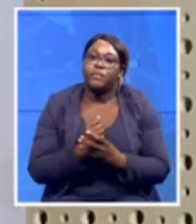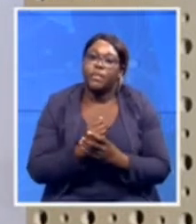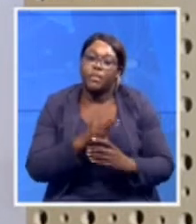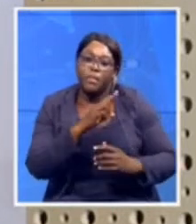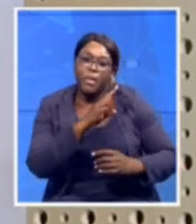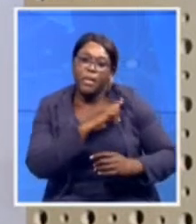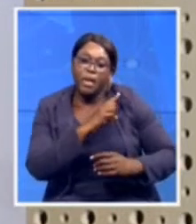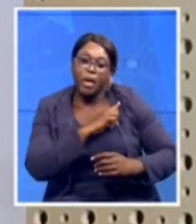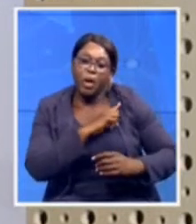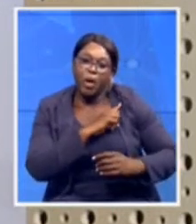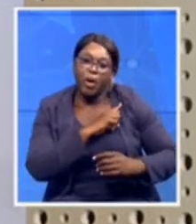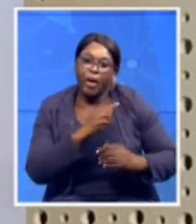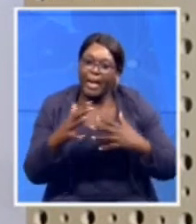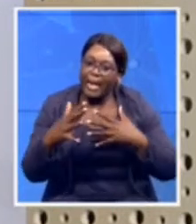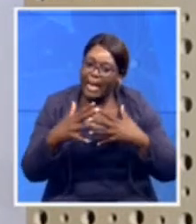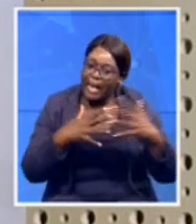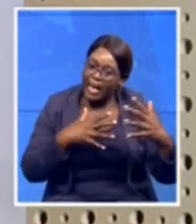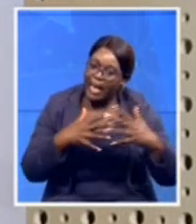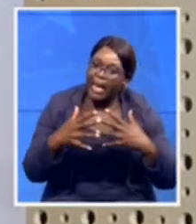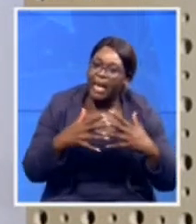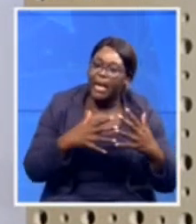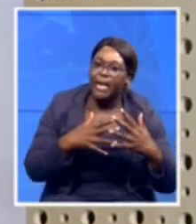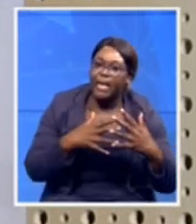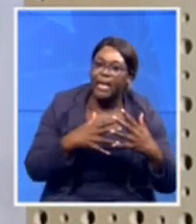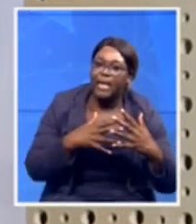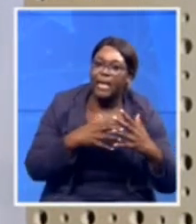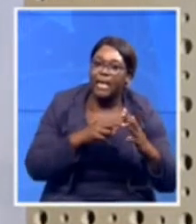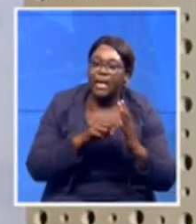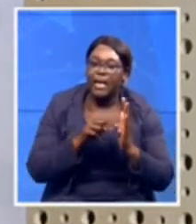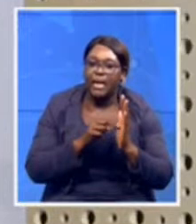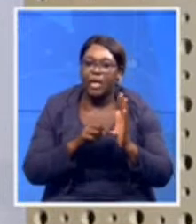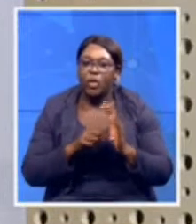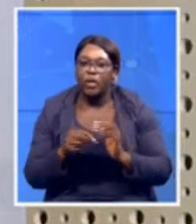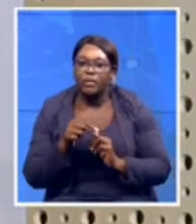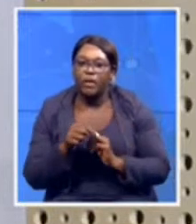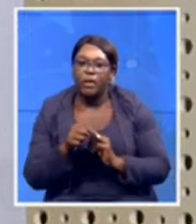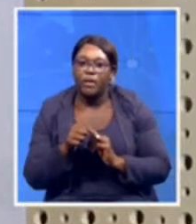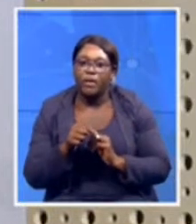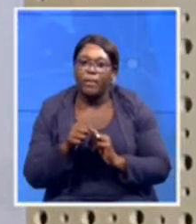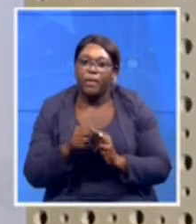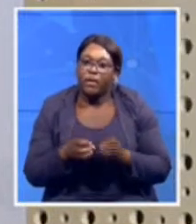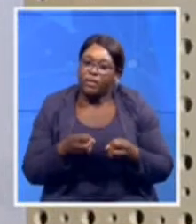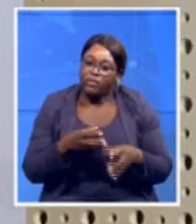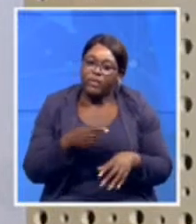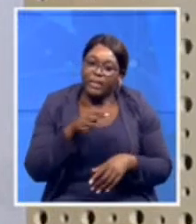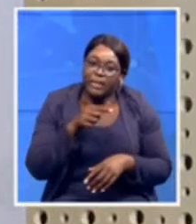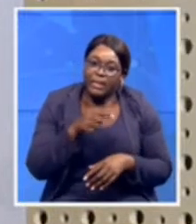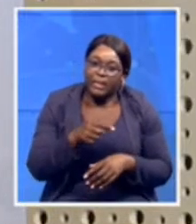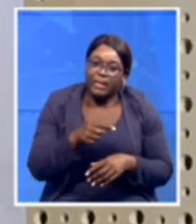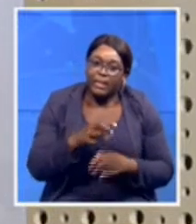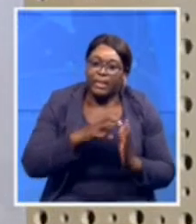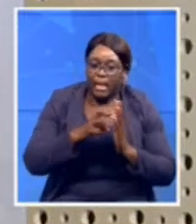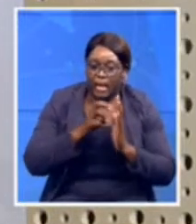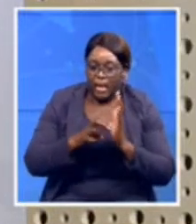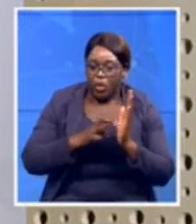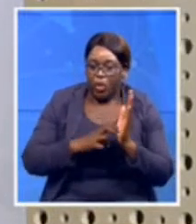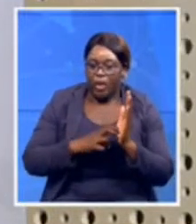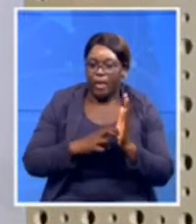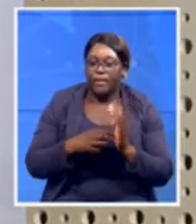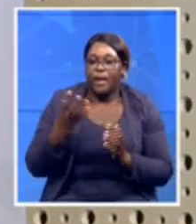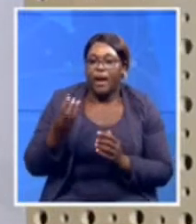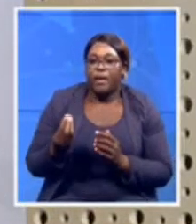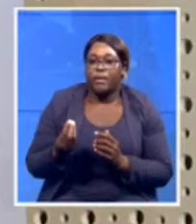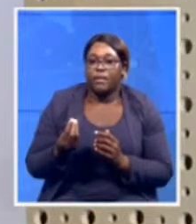its work is based on the ability to enforce the regulation that it has. And as the chair said, the introduction of the